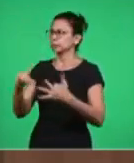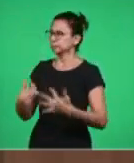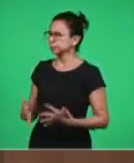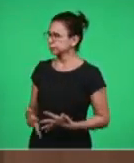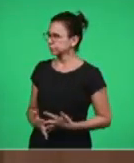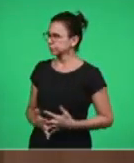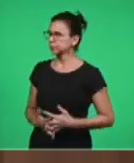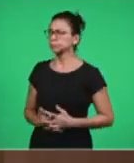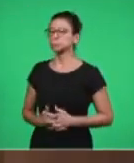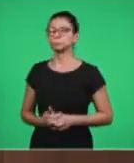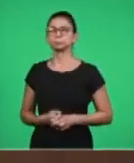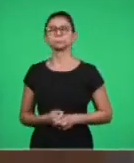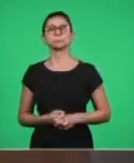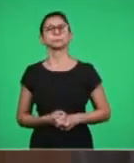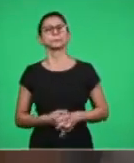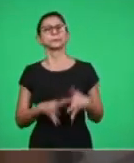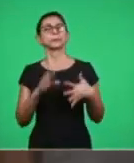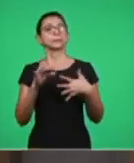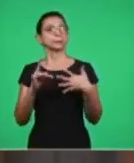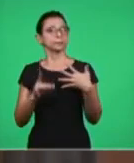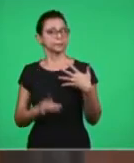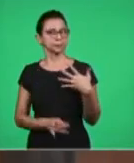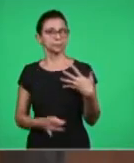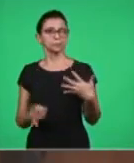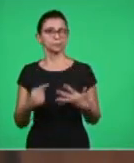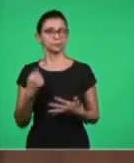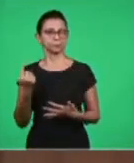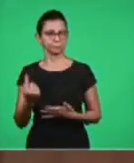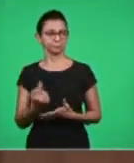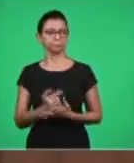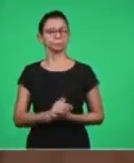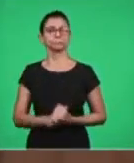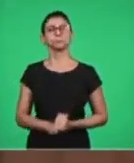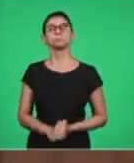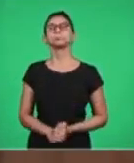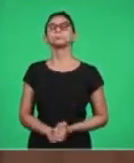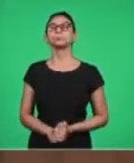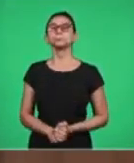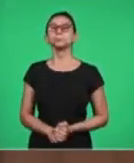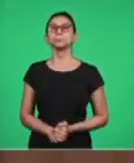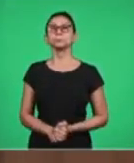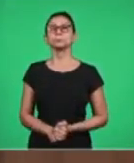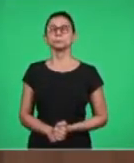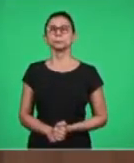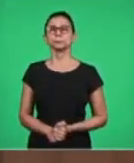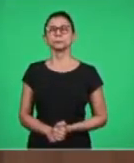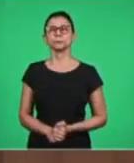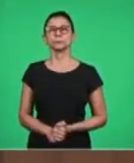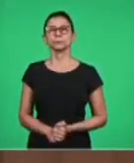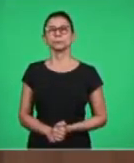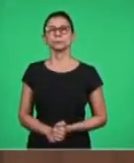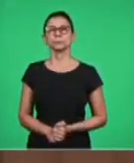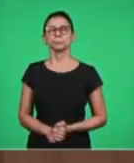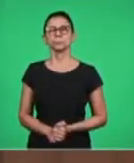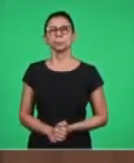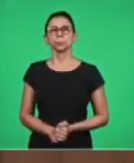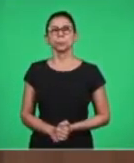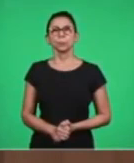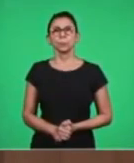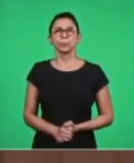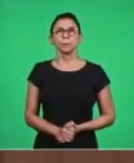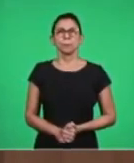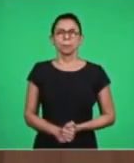about this topic with greater details for our brethren in the churches. Very well, my brethren.